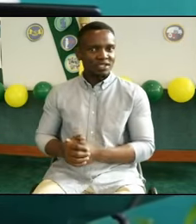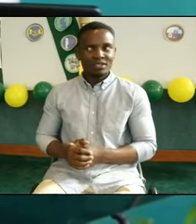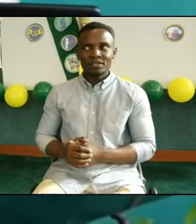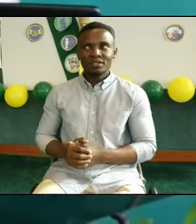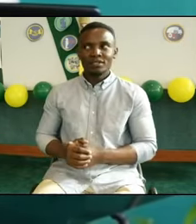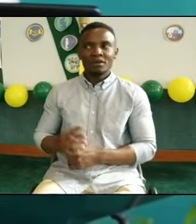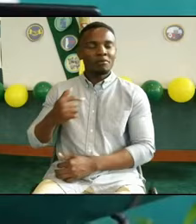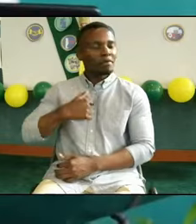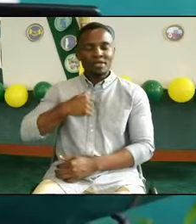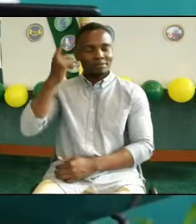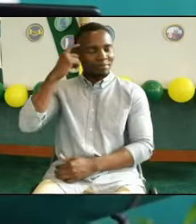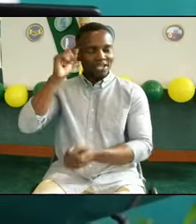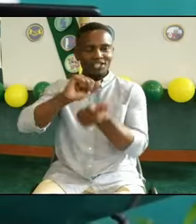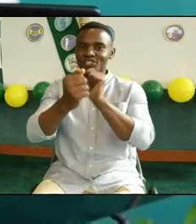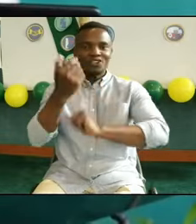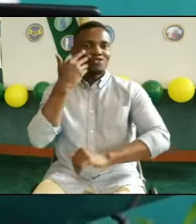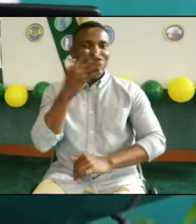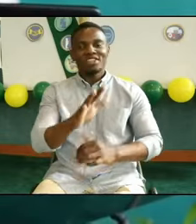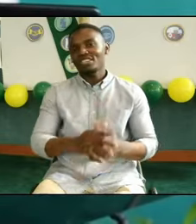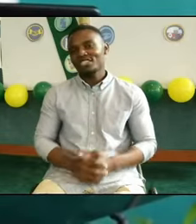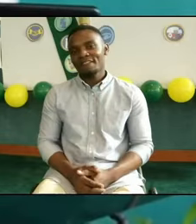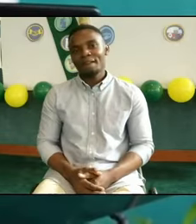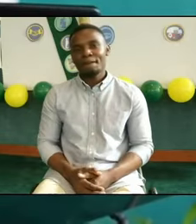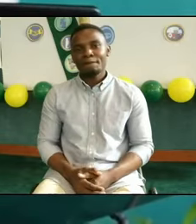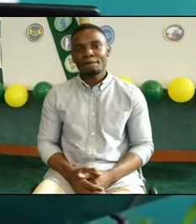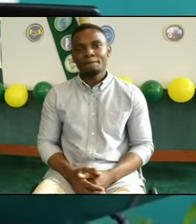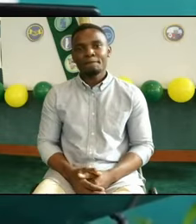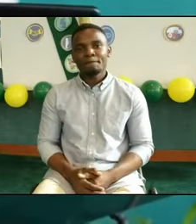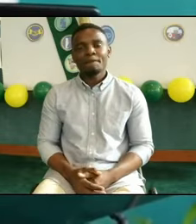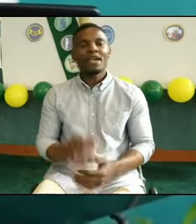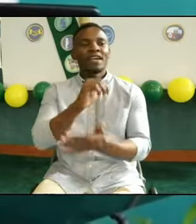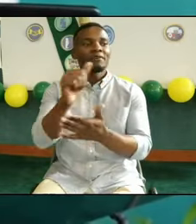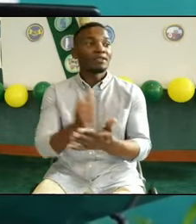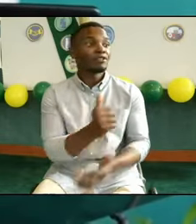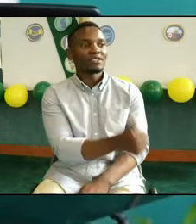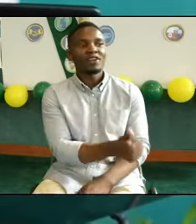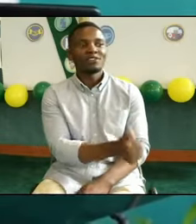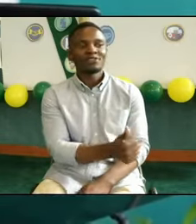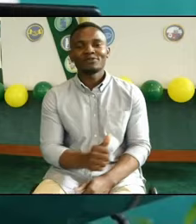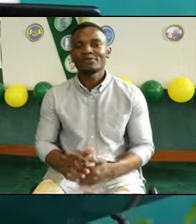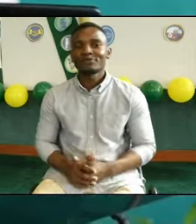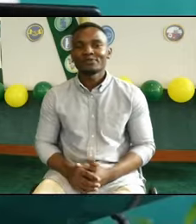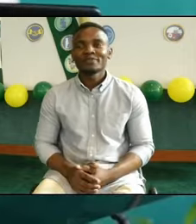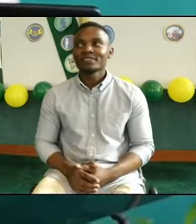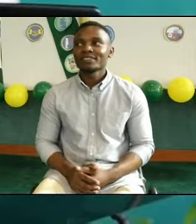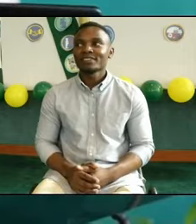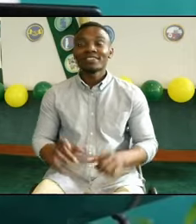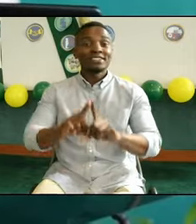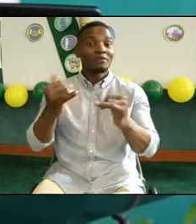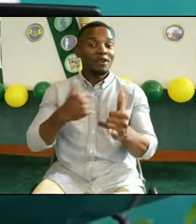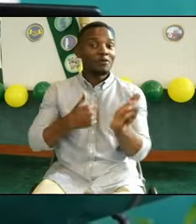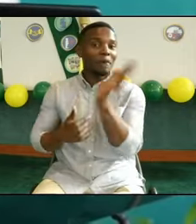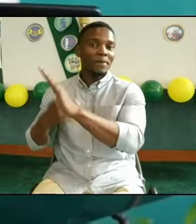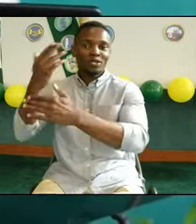I've changed my mind. What do you say to that? Oh, say amen to that. I think I'll go back and beg the